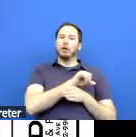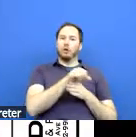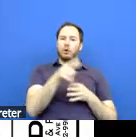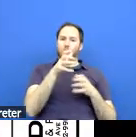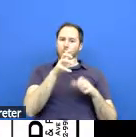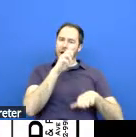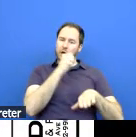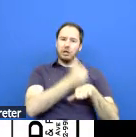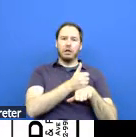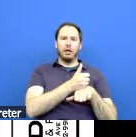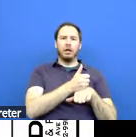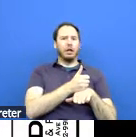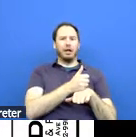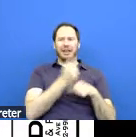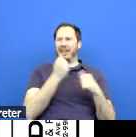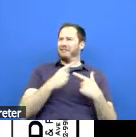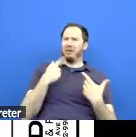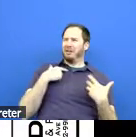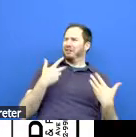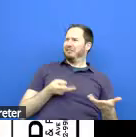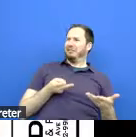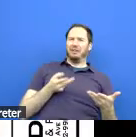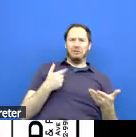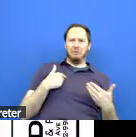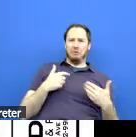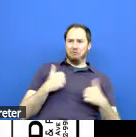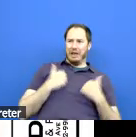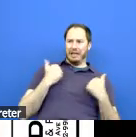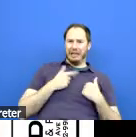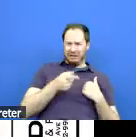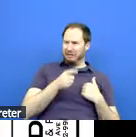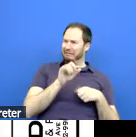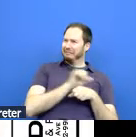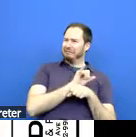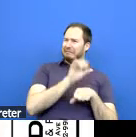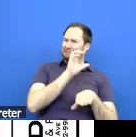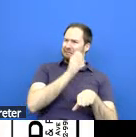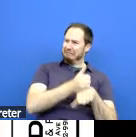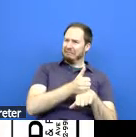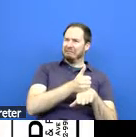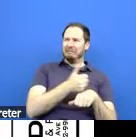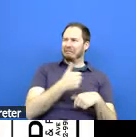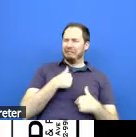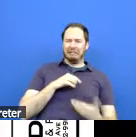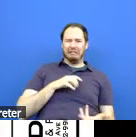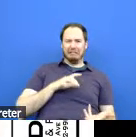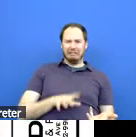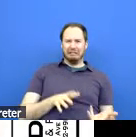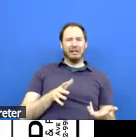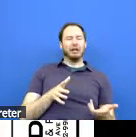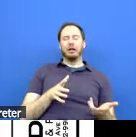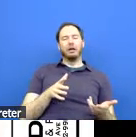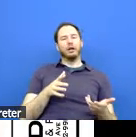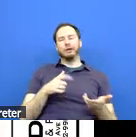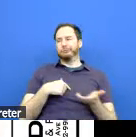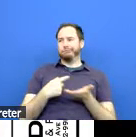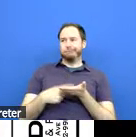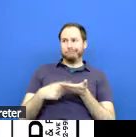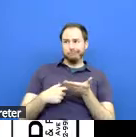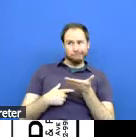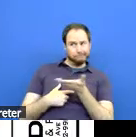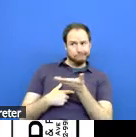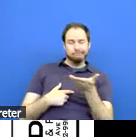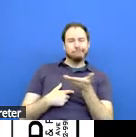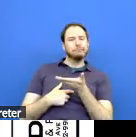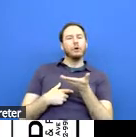in and everybody was like, well, this is going to change the character of the neighborhood, and it's an industrial zone. So then we talked to him about,